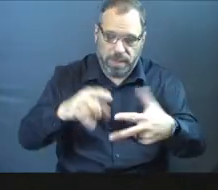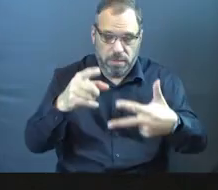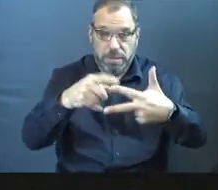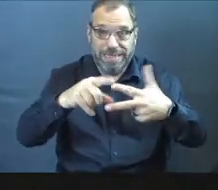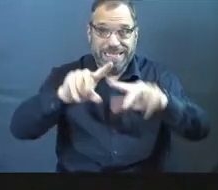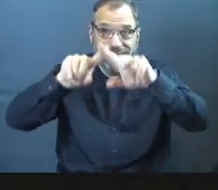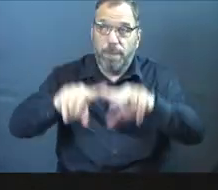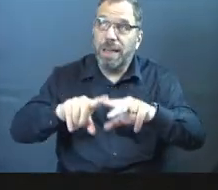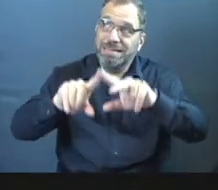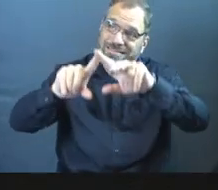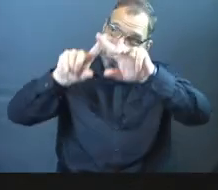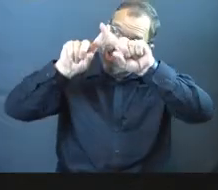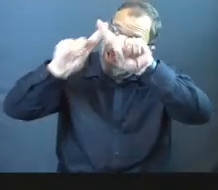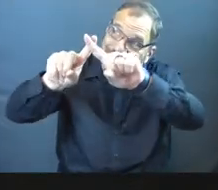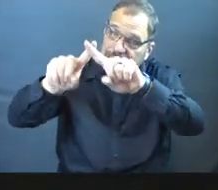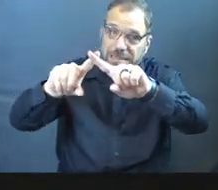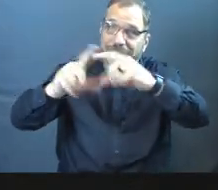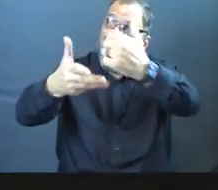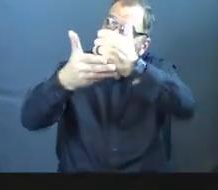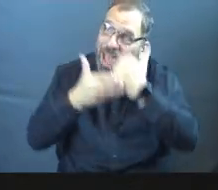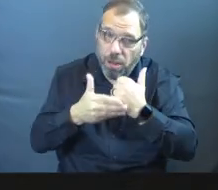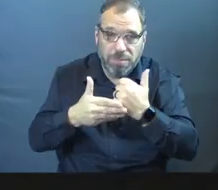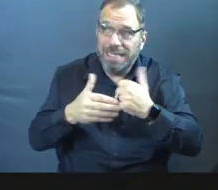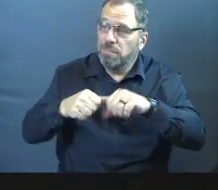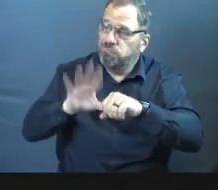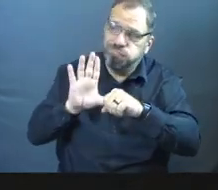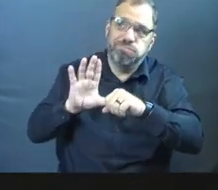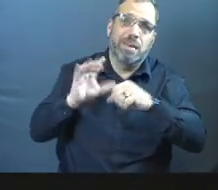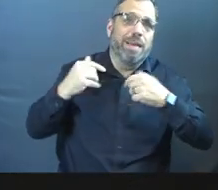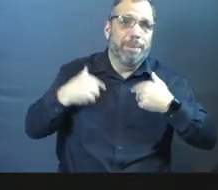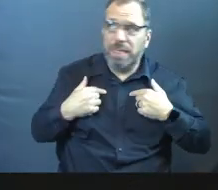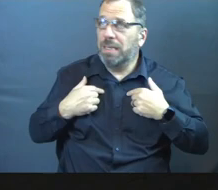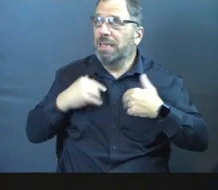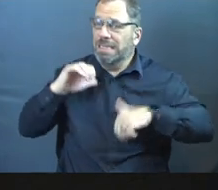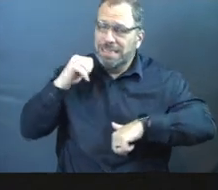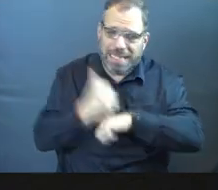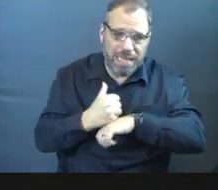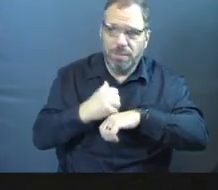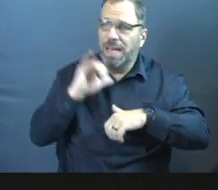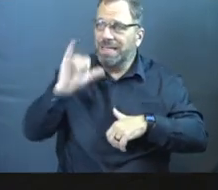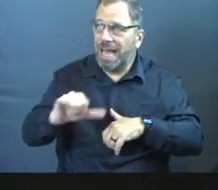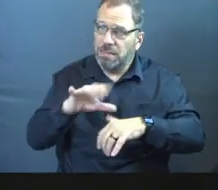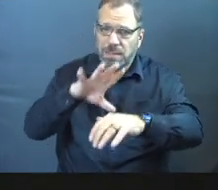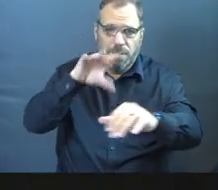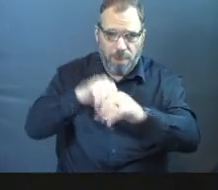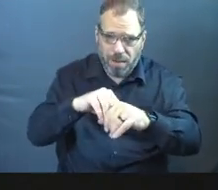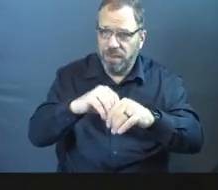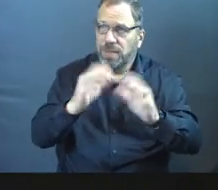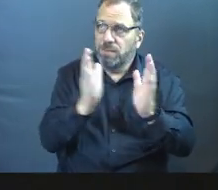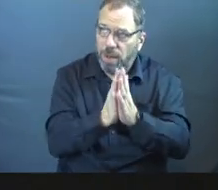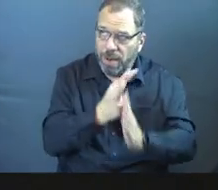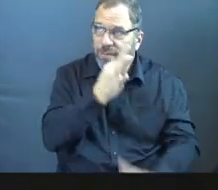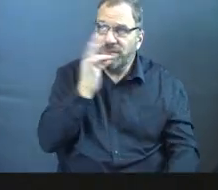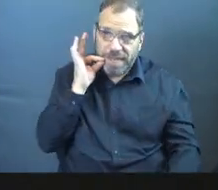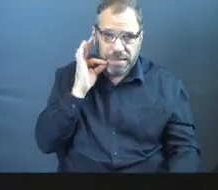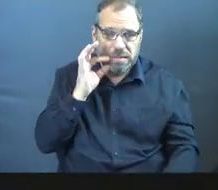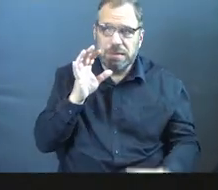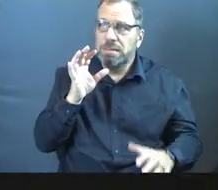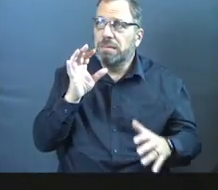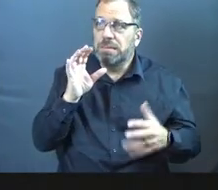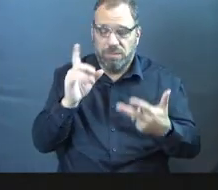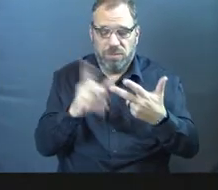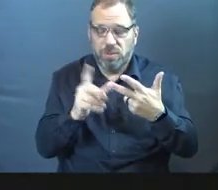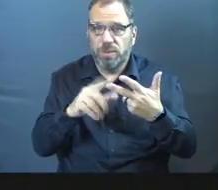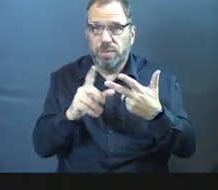number two. I got to lean on you, God. I need your help. I cannot do this without you and I should set it up so that that is part of this equation. So that's part of what we're doing.